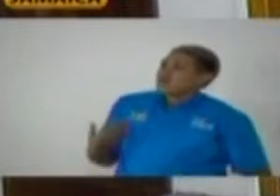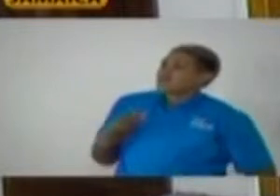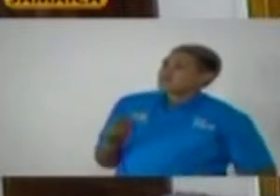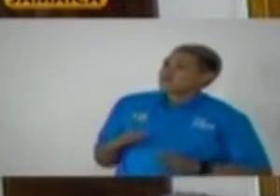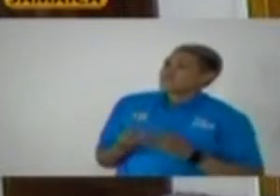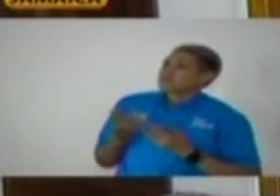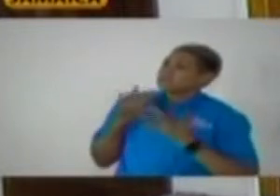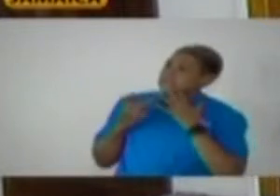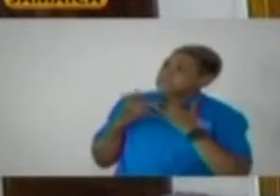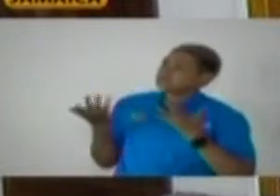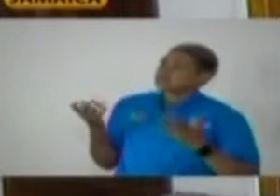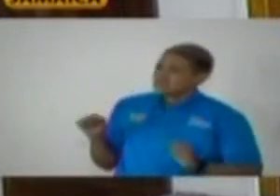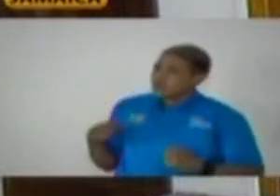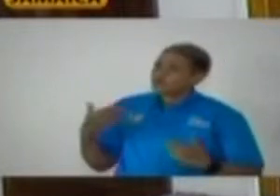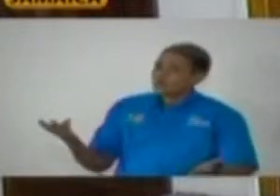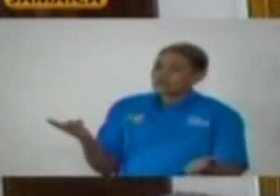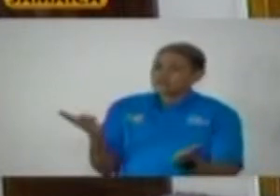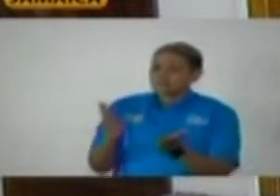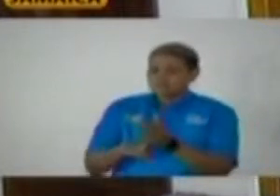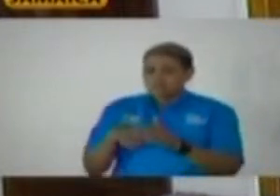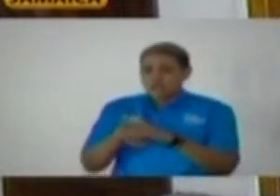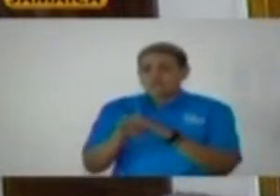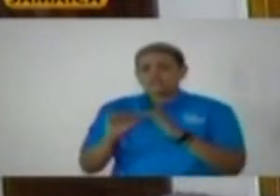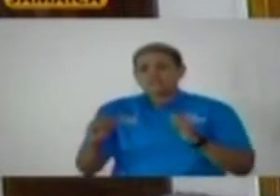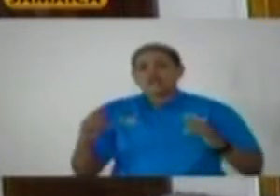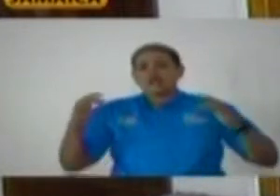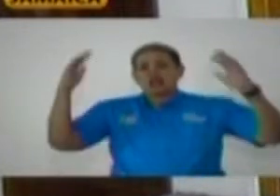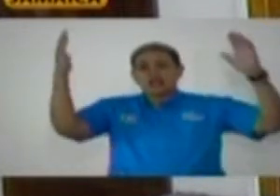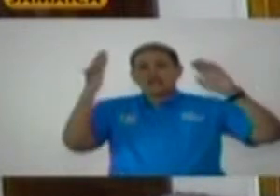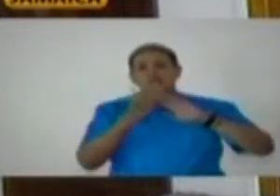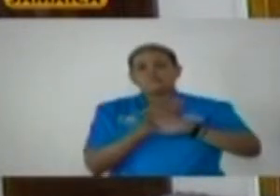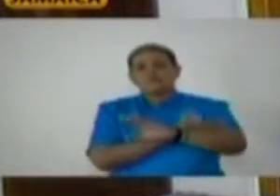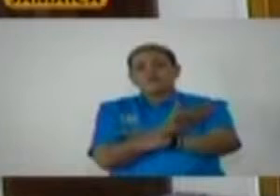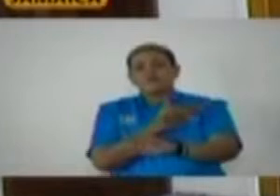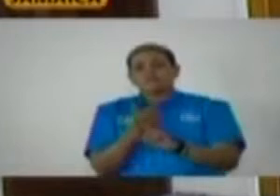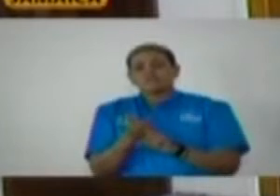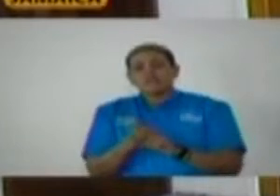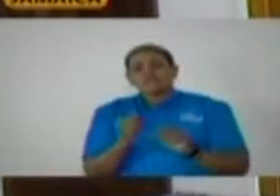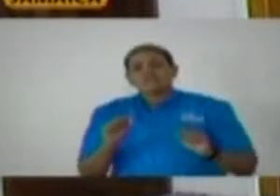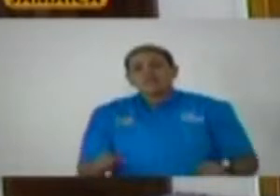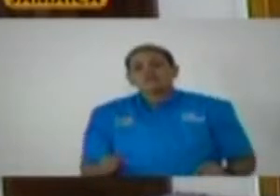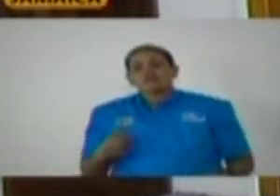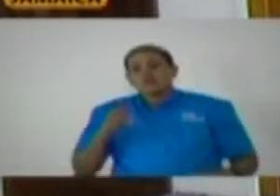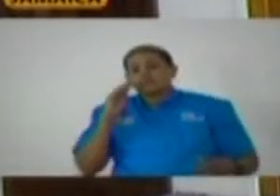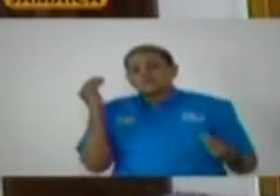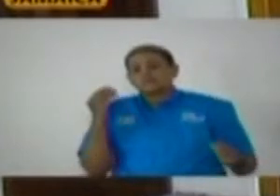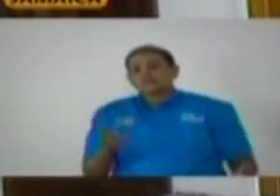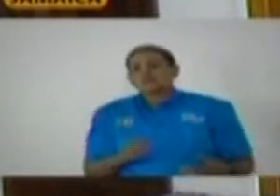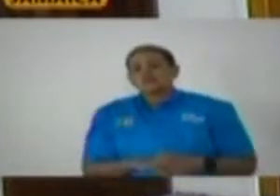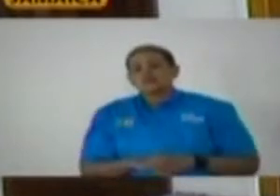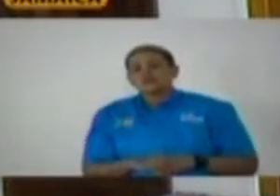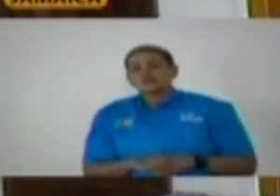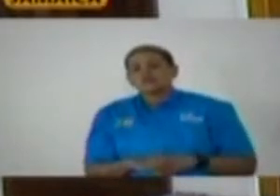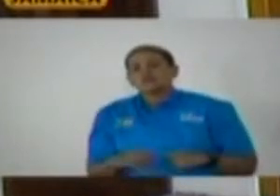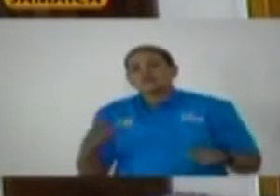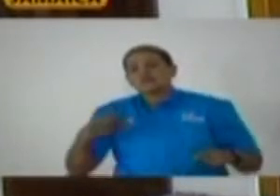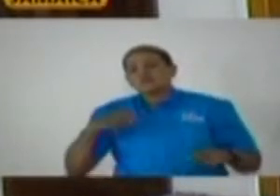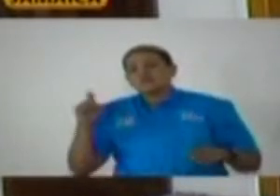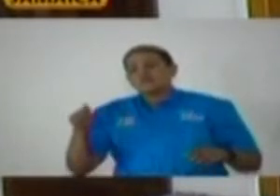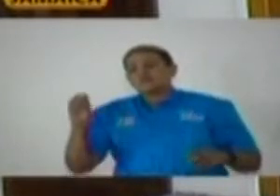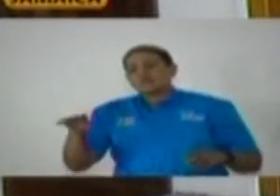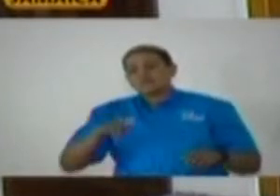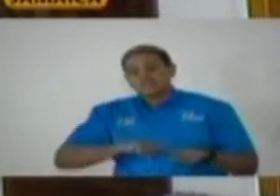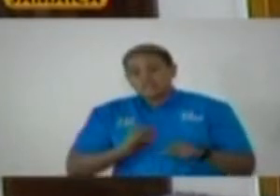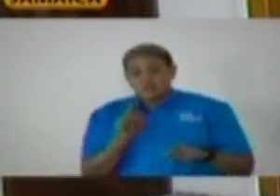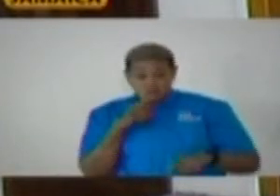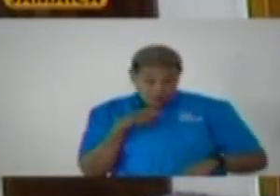income households to get the access so that they can lift themselves. And so I'm saying, let us, you started